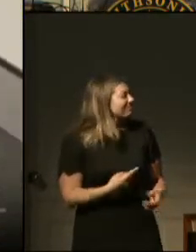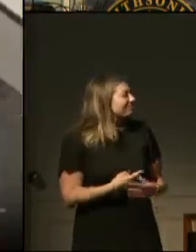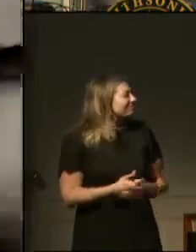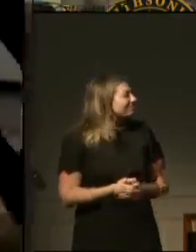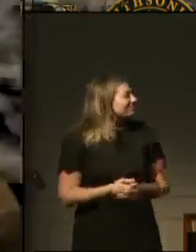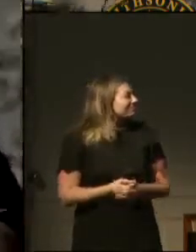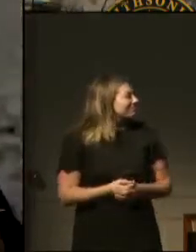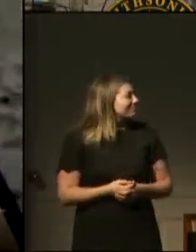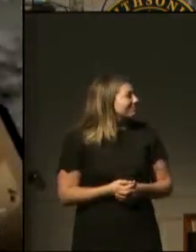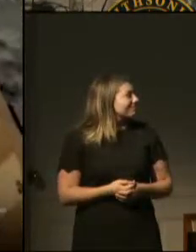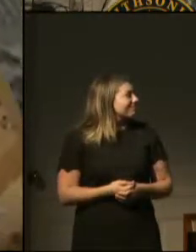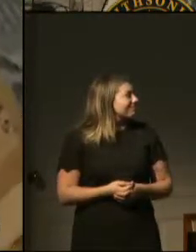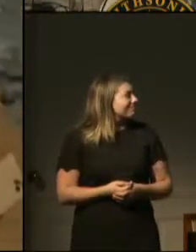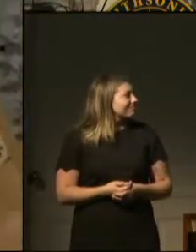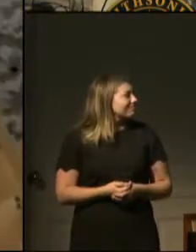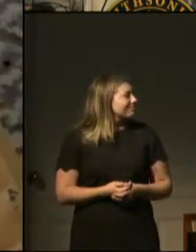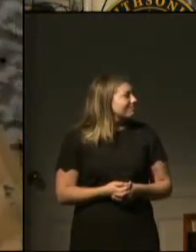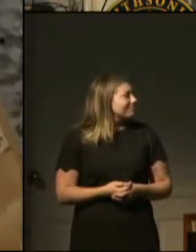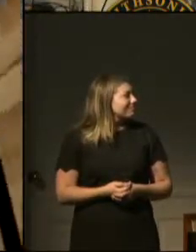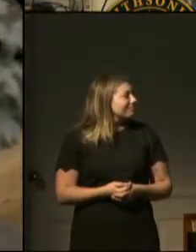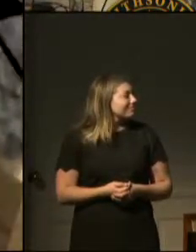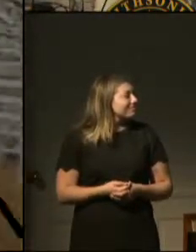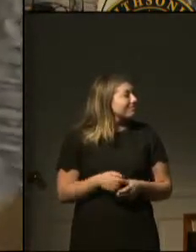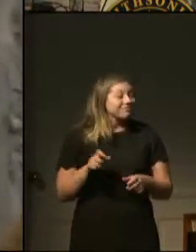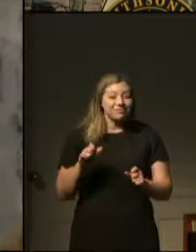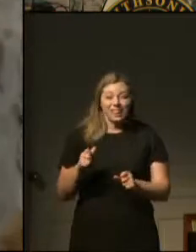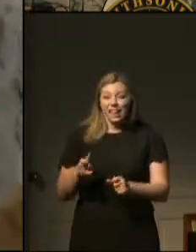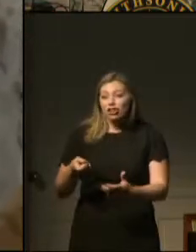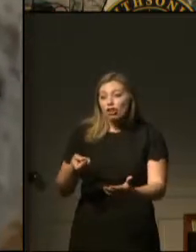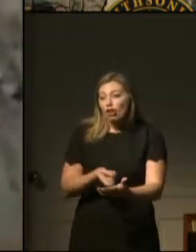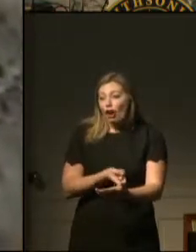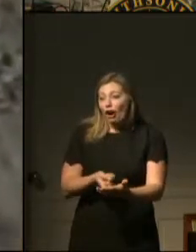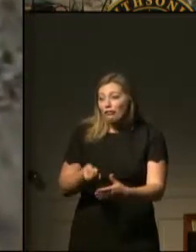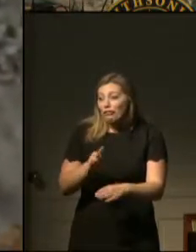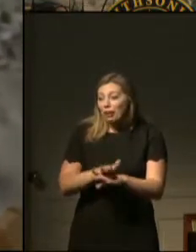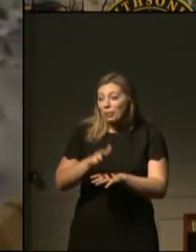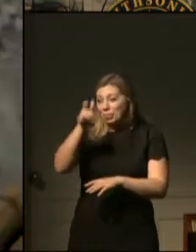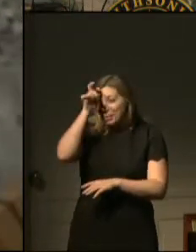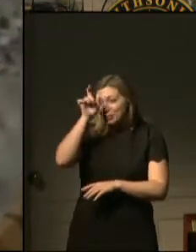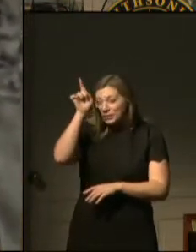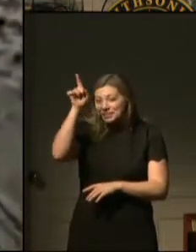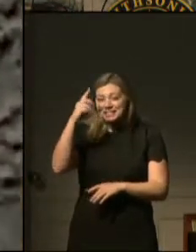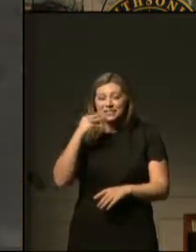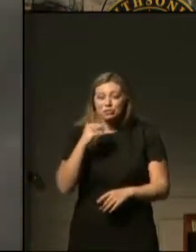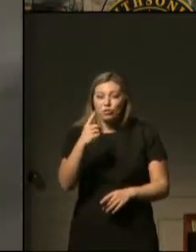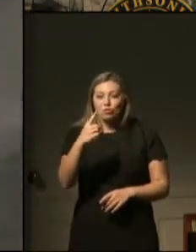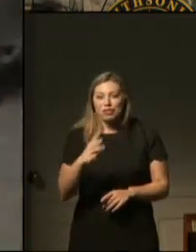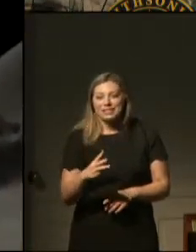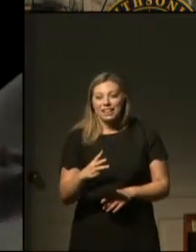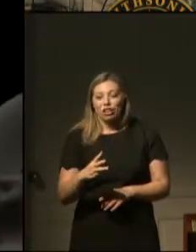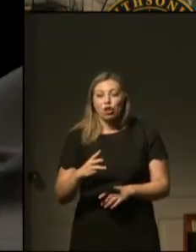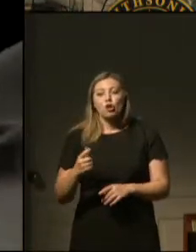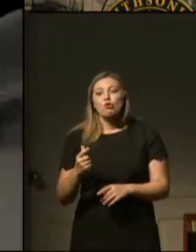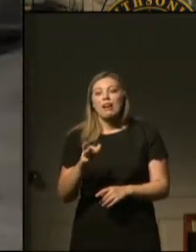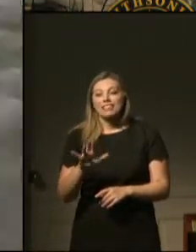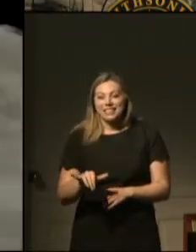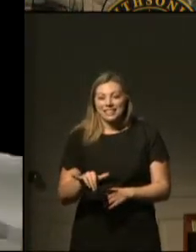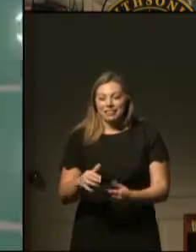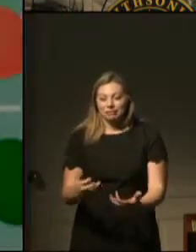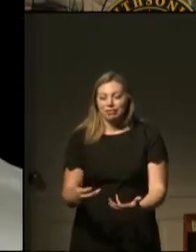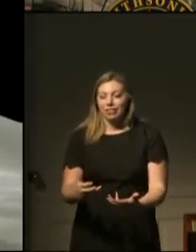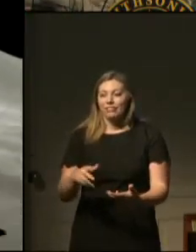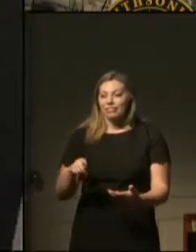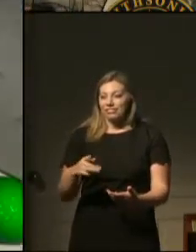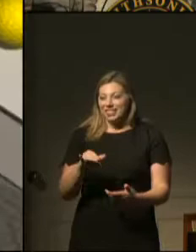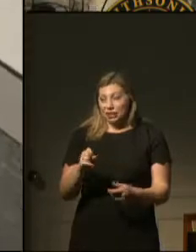Yeah, so what you can do is you can play golf on the moon and experience 1/6 gravity physics. Do you like the